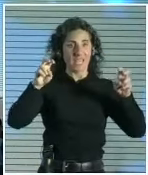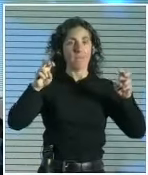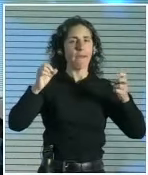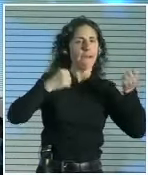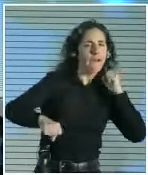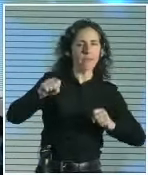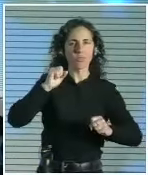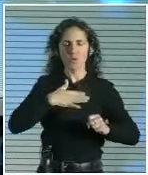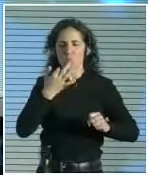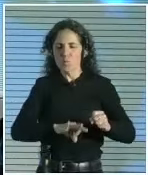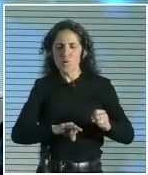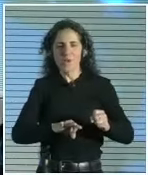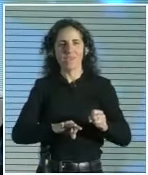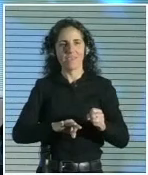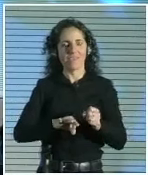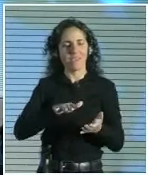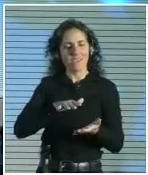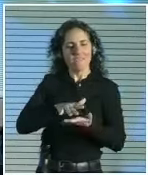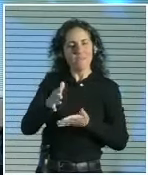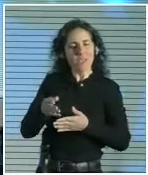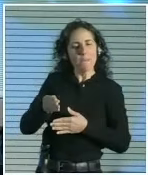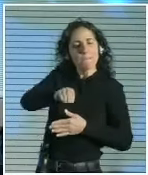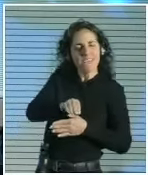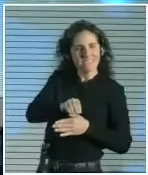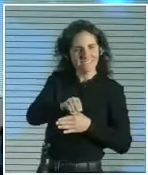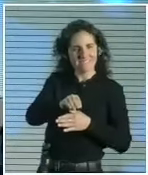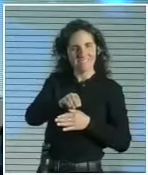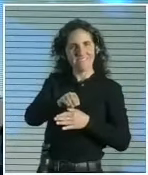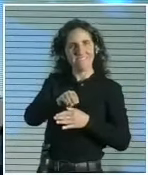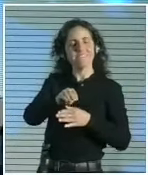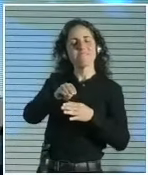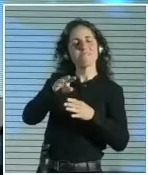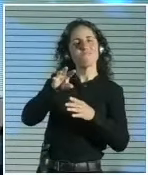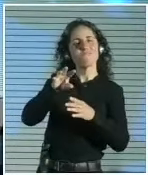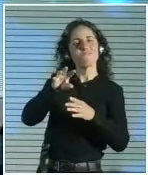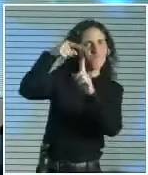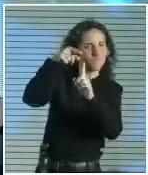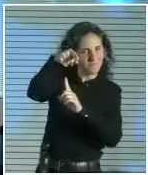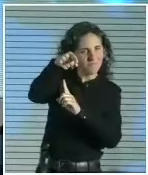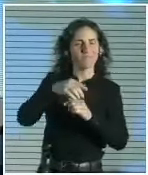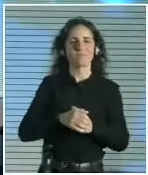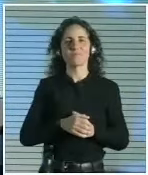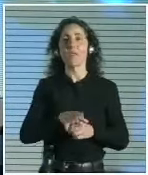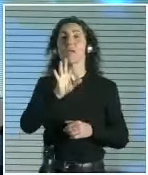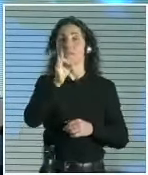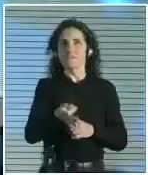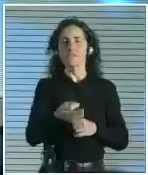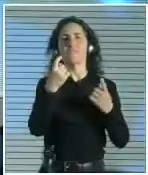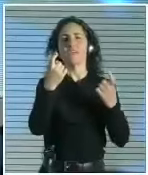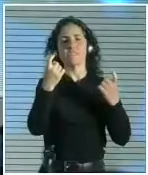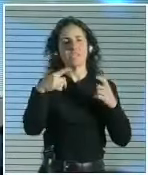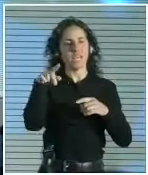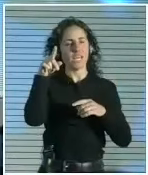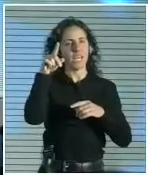the destination level. So let's get to it. Oh yeah, and please remember this is a bilingual panel. In case you need the device, there will be